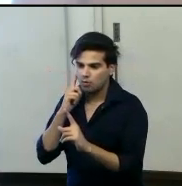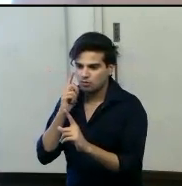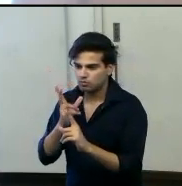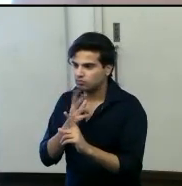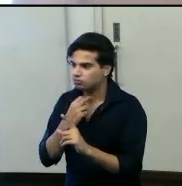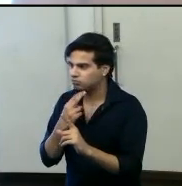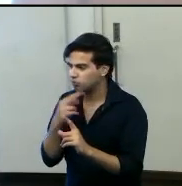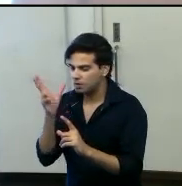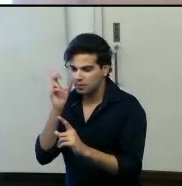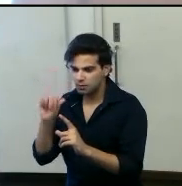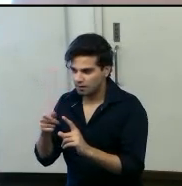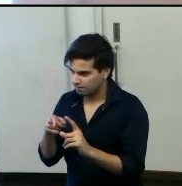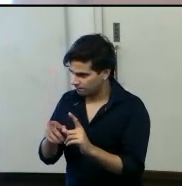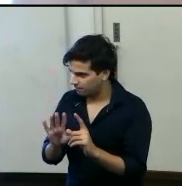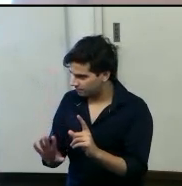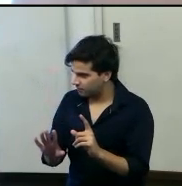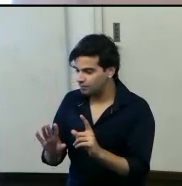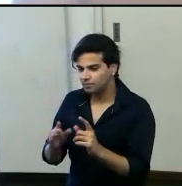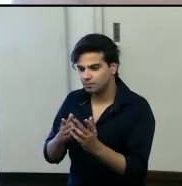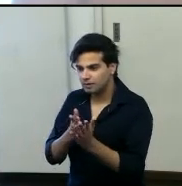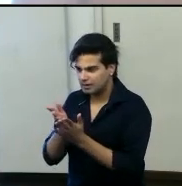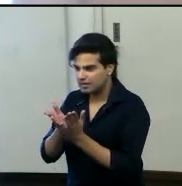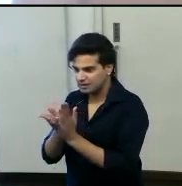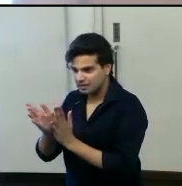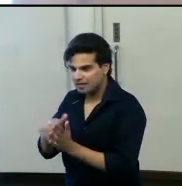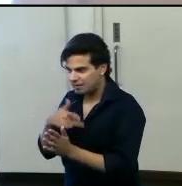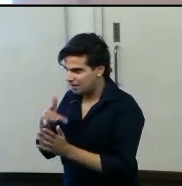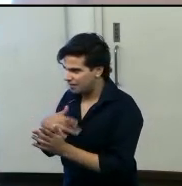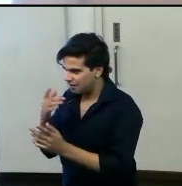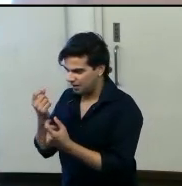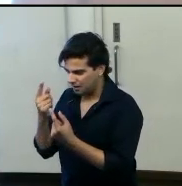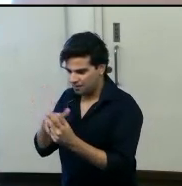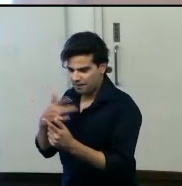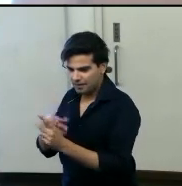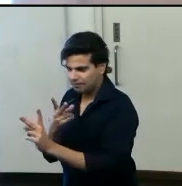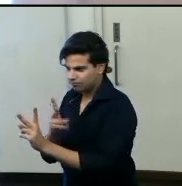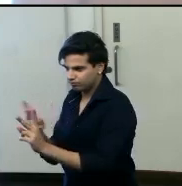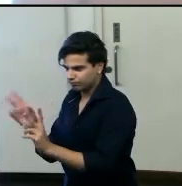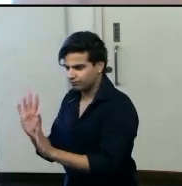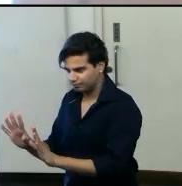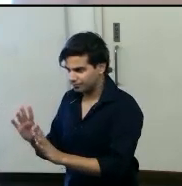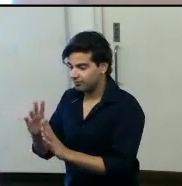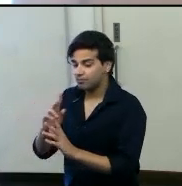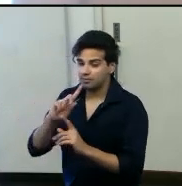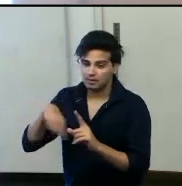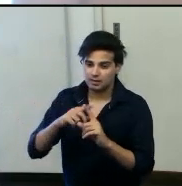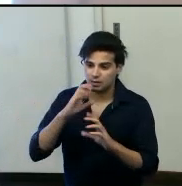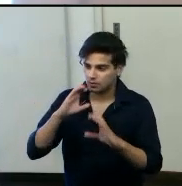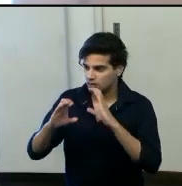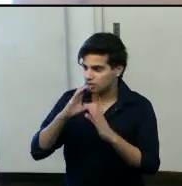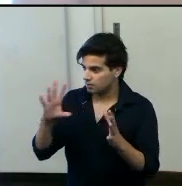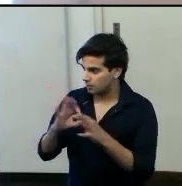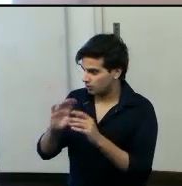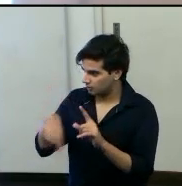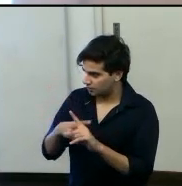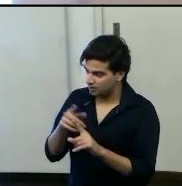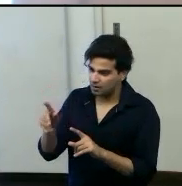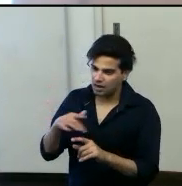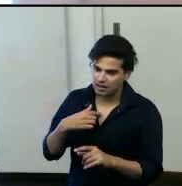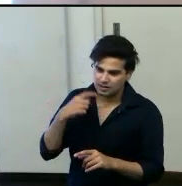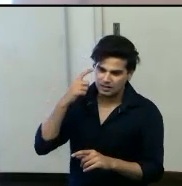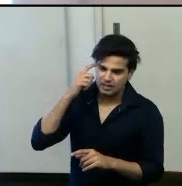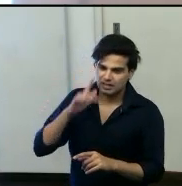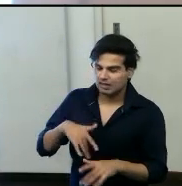So there are multiple sensations involved in understanding, and then conversing about it. Yeah. So this I found very